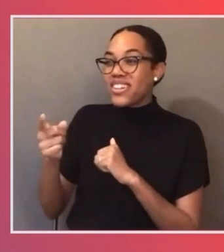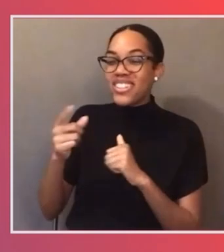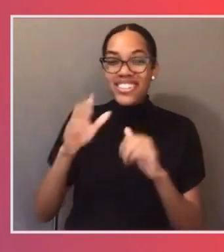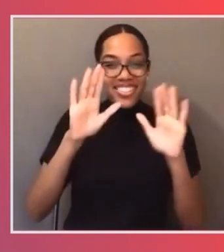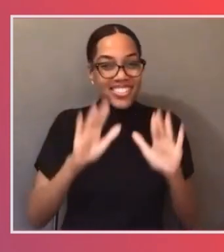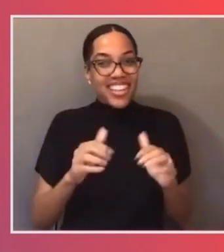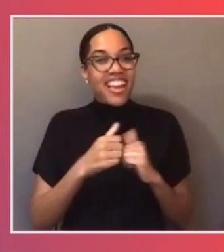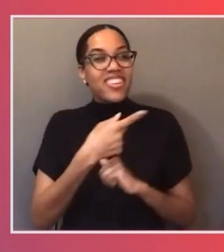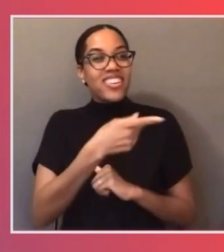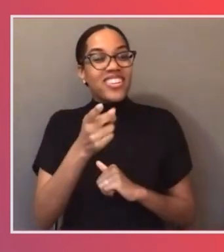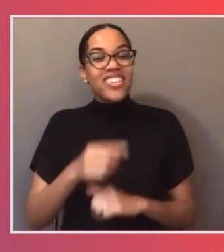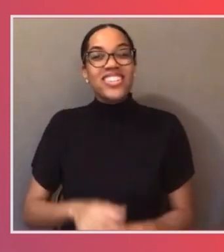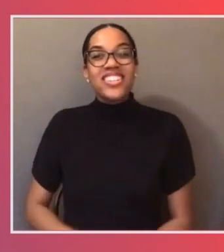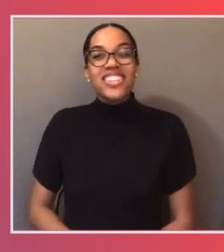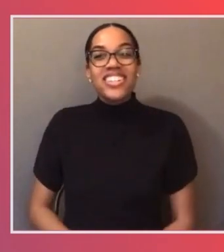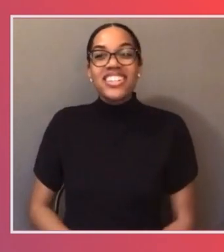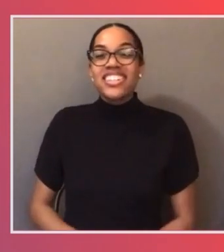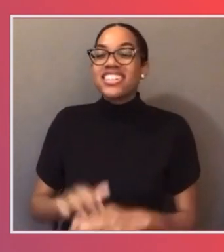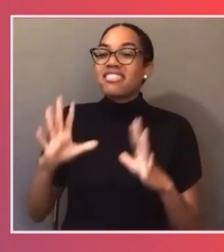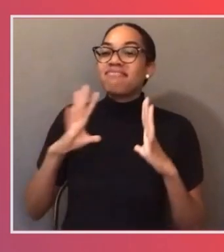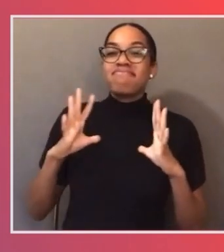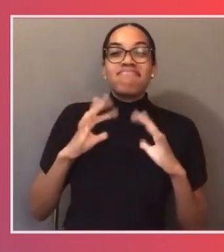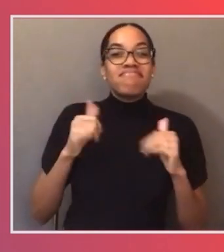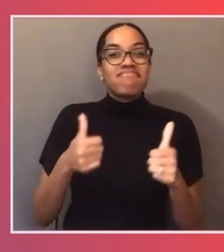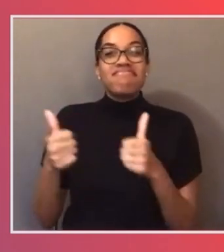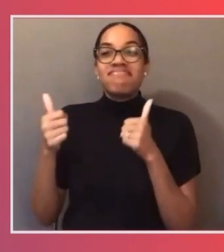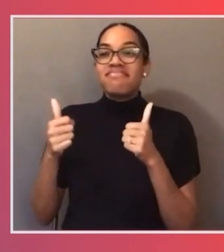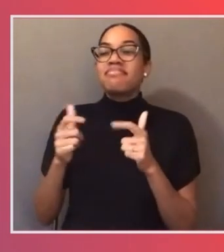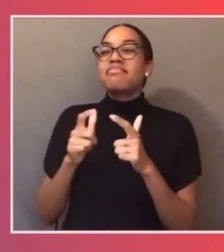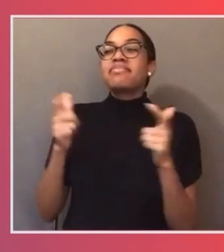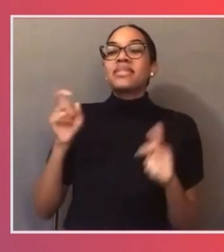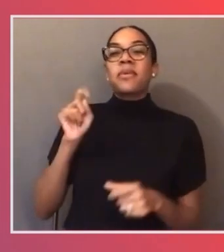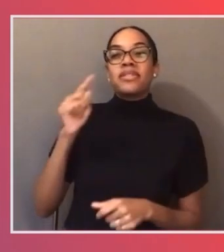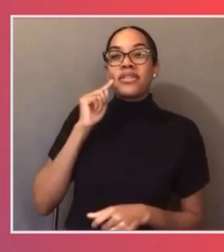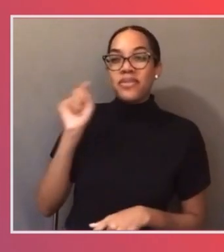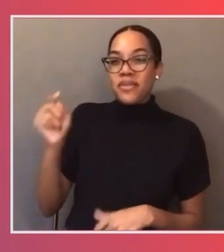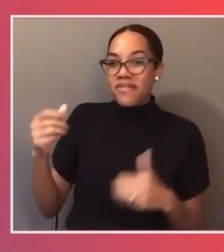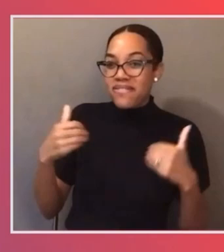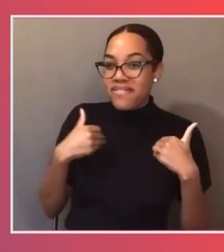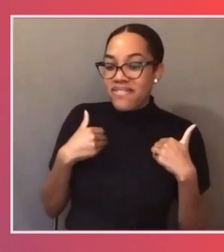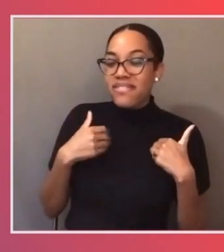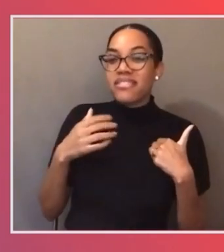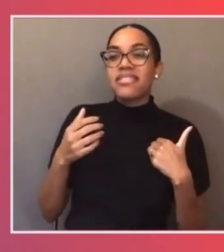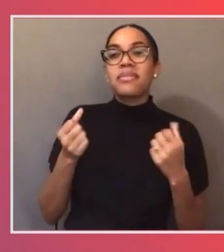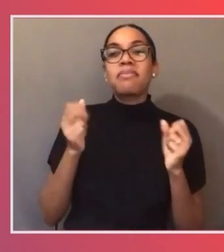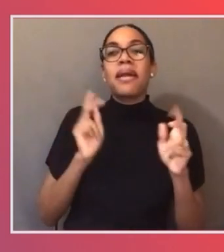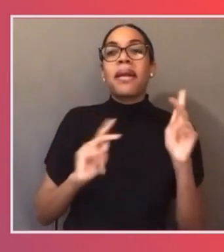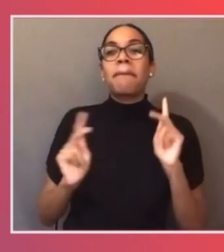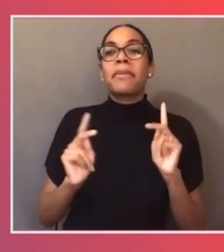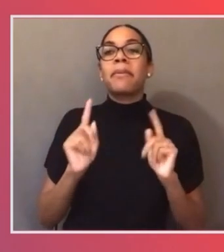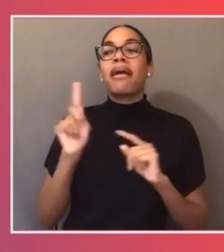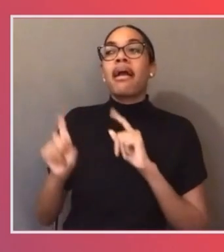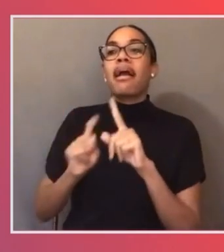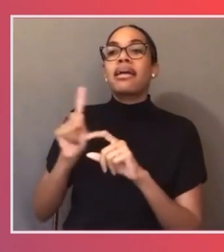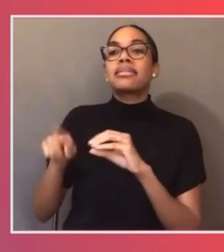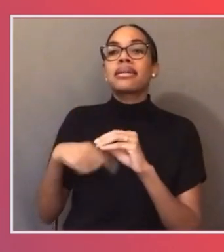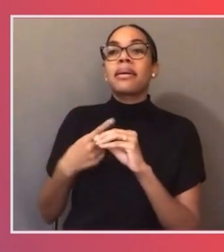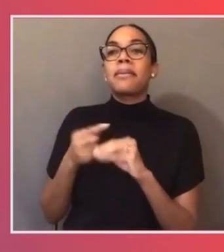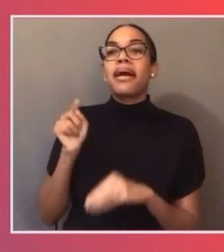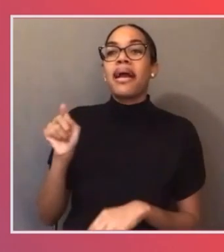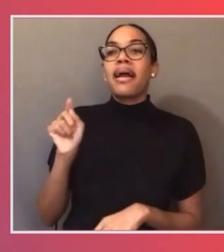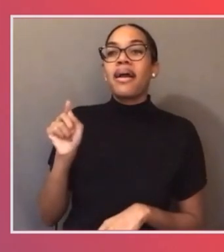Awesome. We got a big question for you because everyone's been asking, how is Dodger? He's great. He's lying